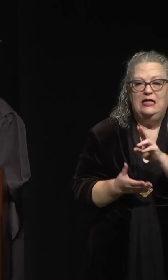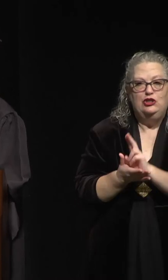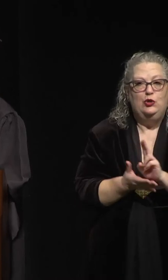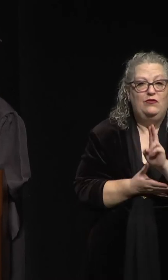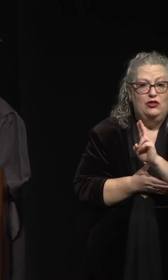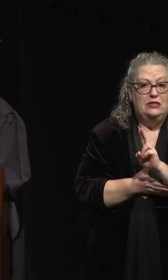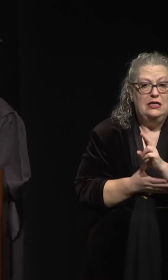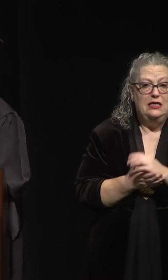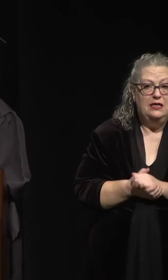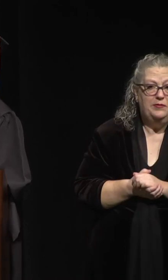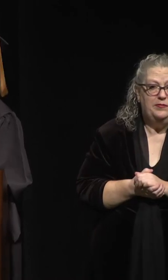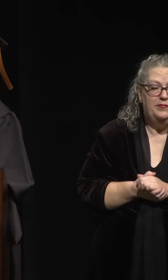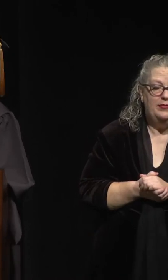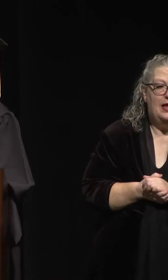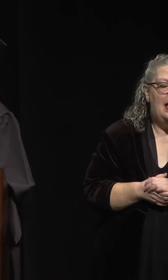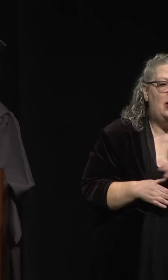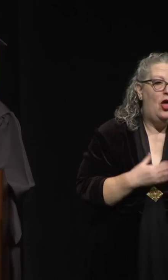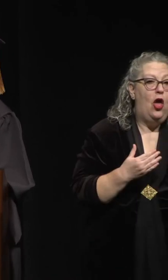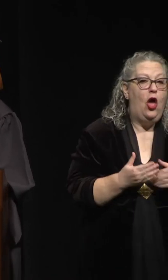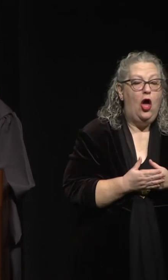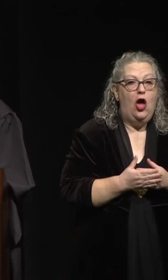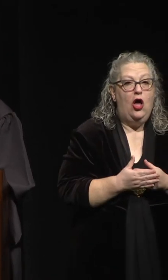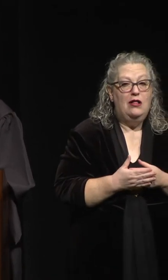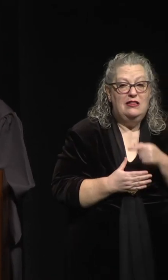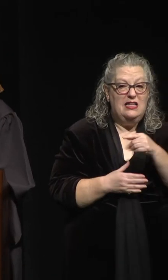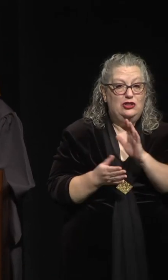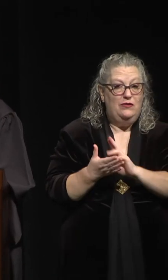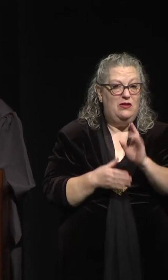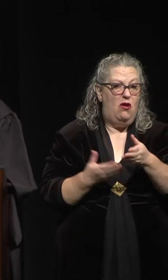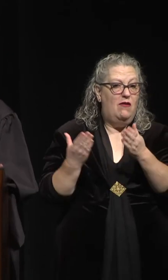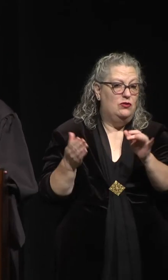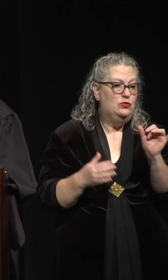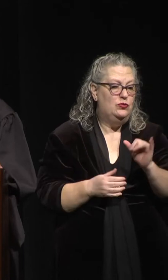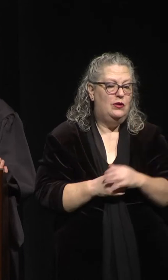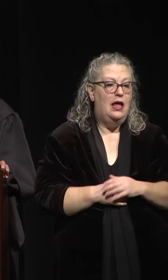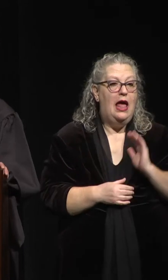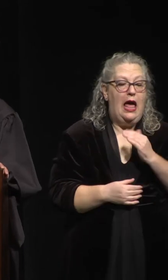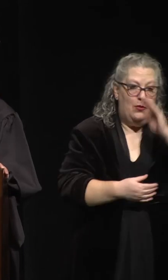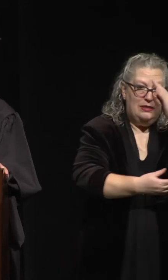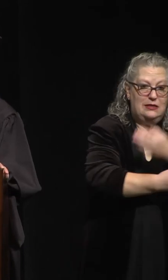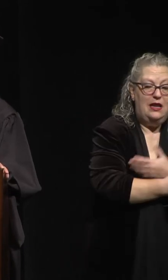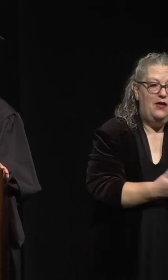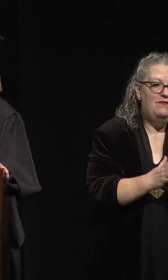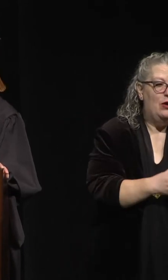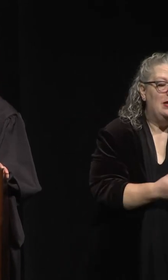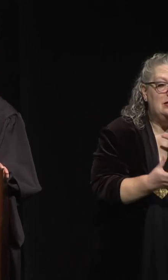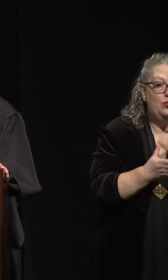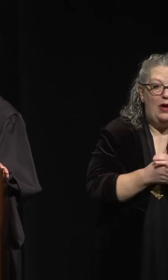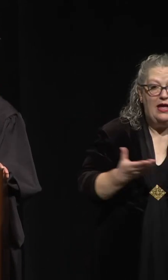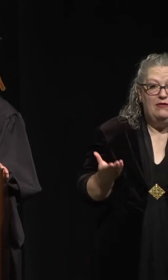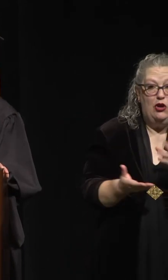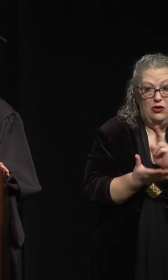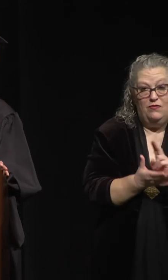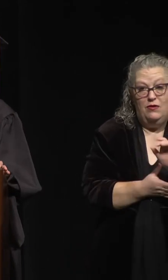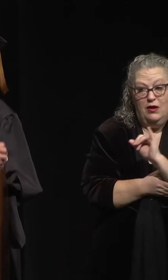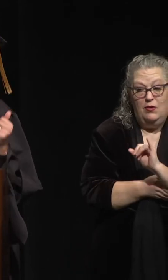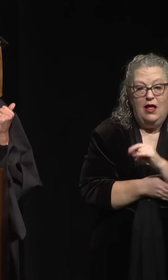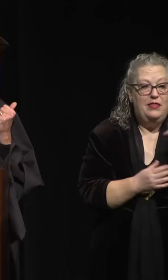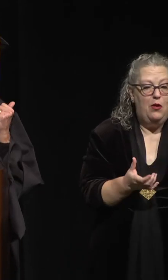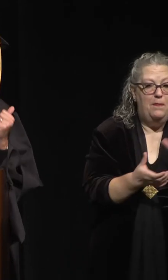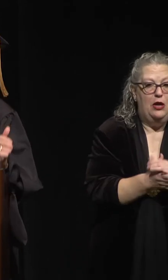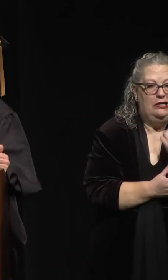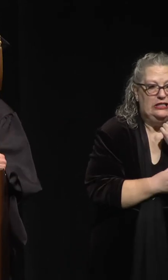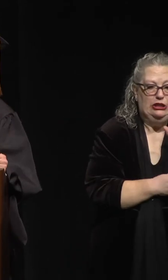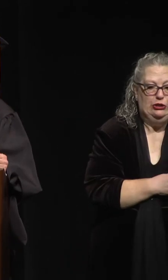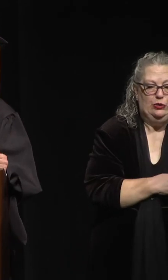university and all it has to offer. Our son found his wife here at Iowa. They were married just